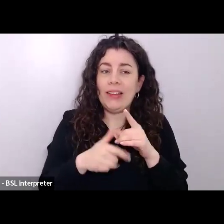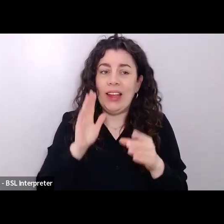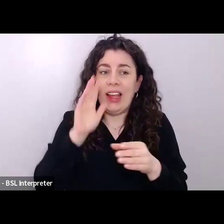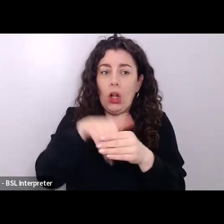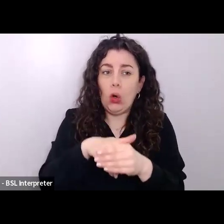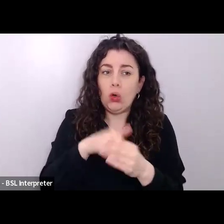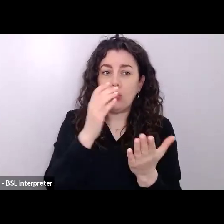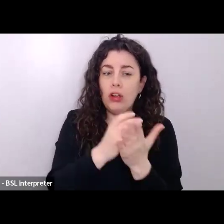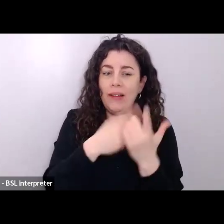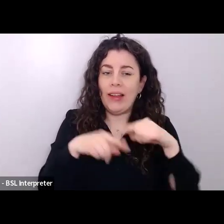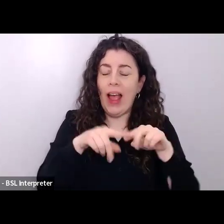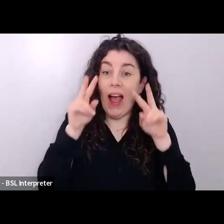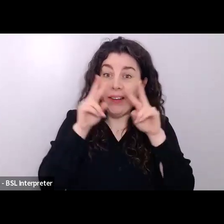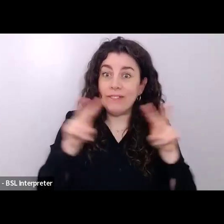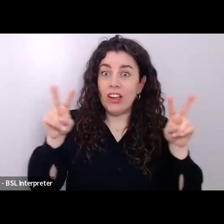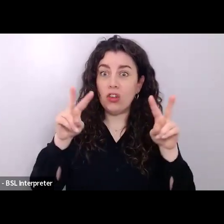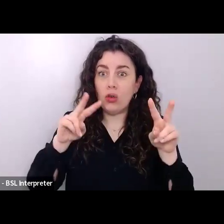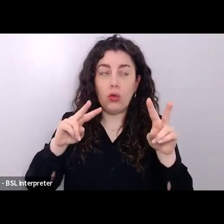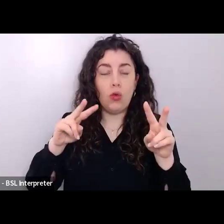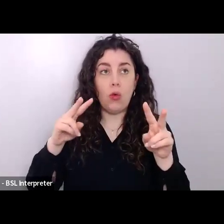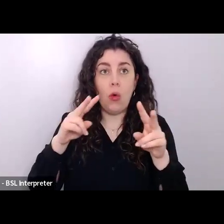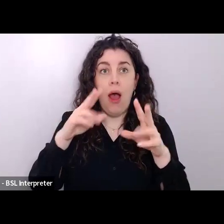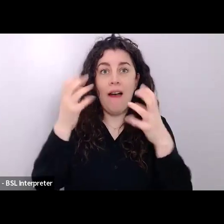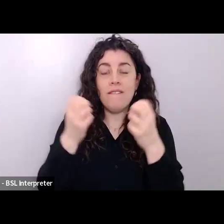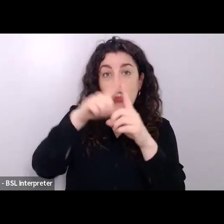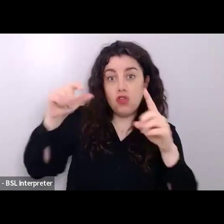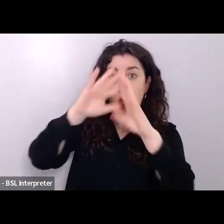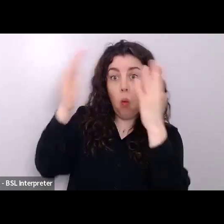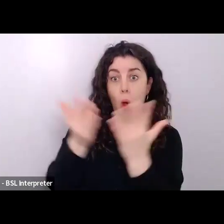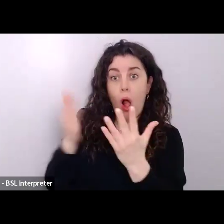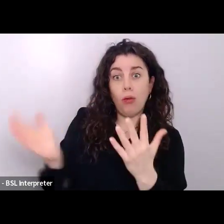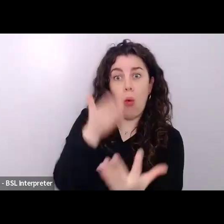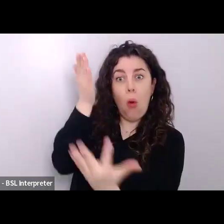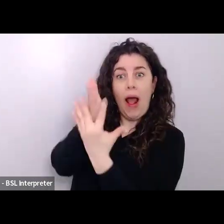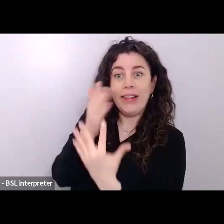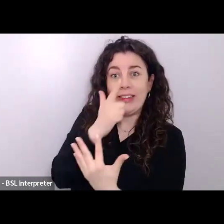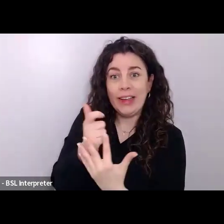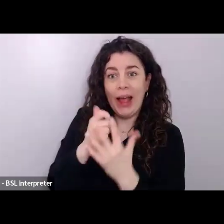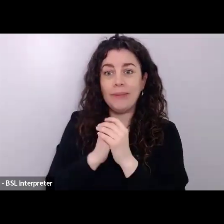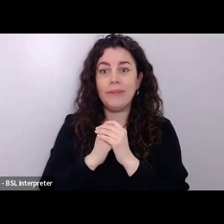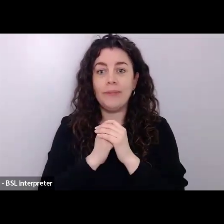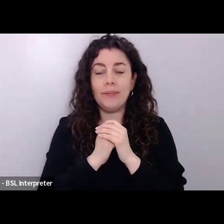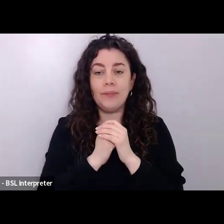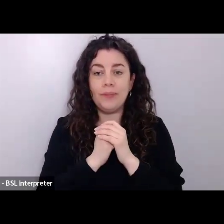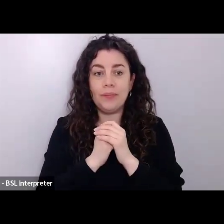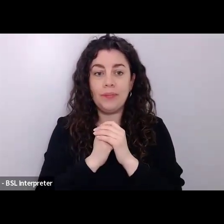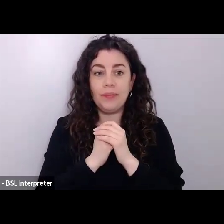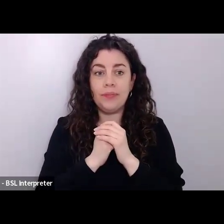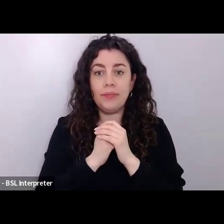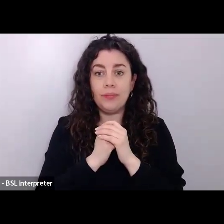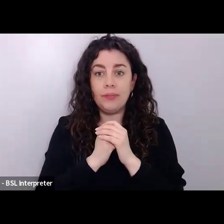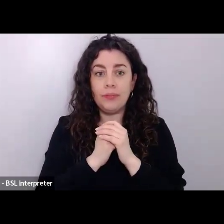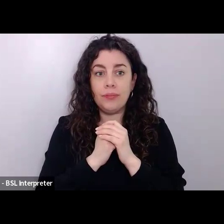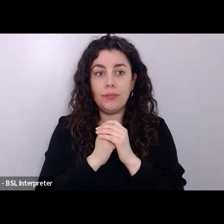our vision is a digital world accessible to all. So going on to the next slide,